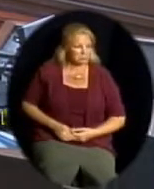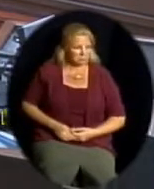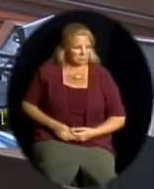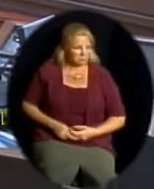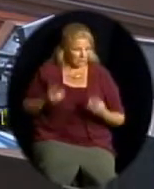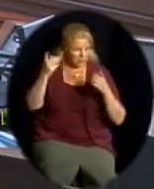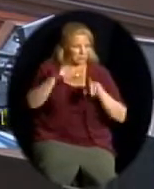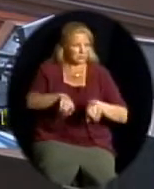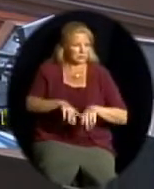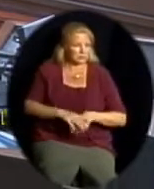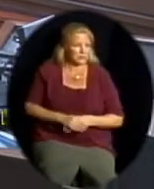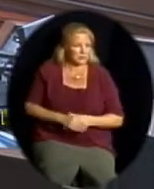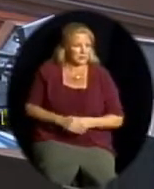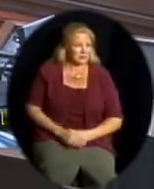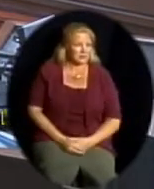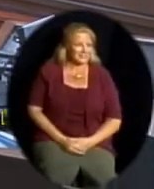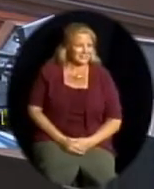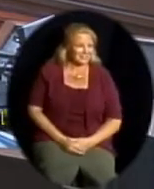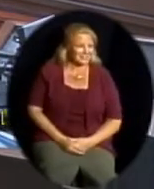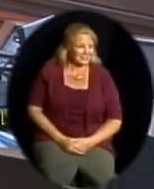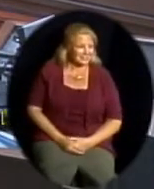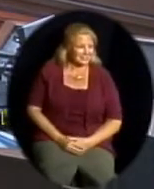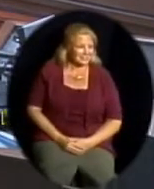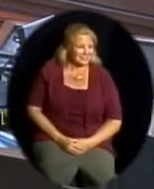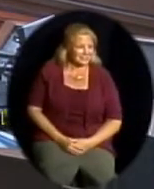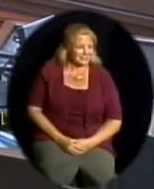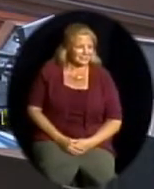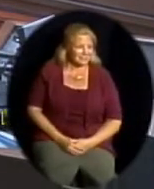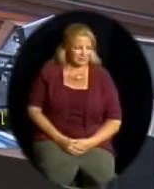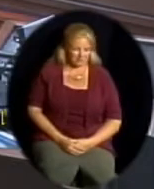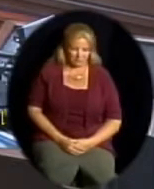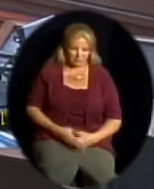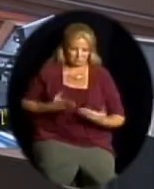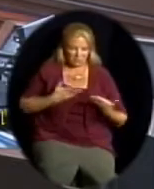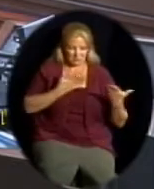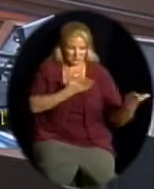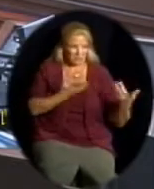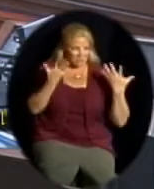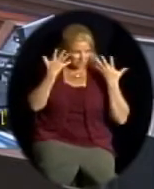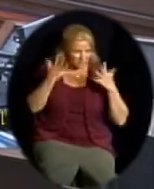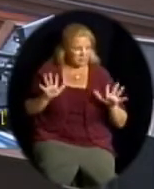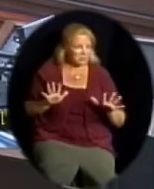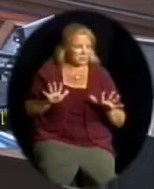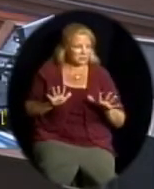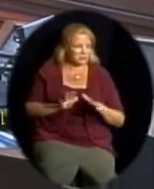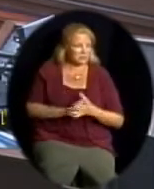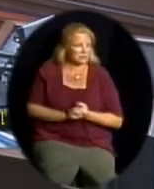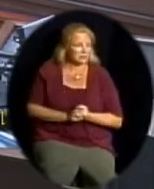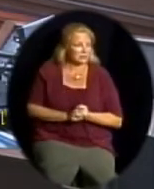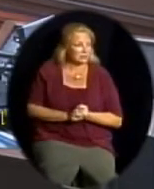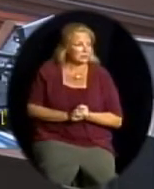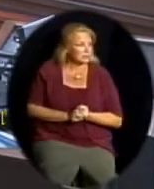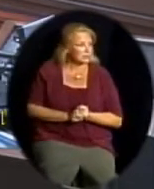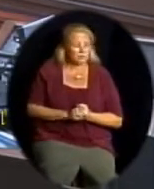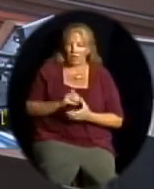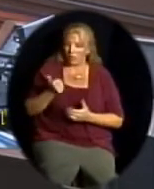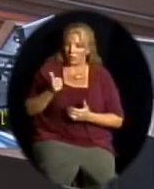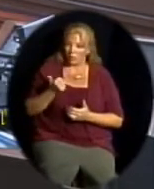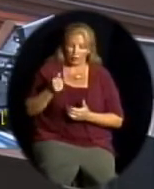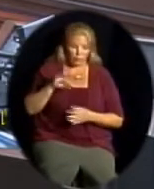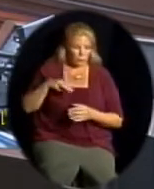With sympathy. It's been moved and seconded, moved by Mr. Parker, seconded by Mr. Poland. Under any other